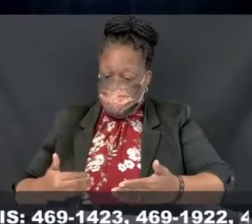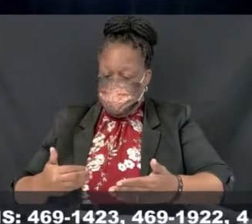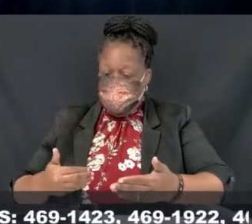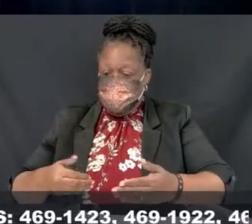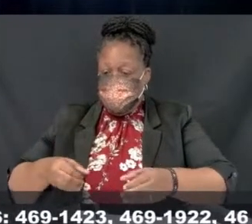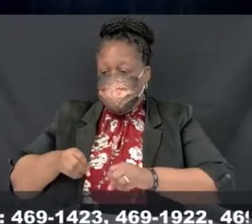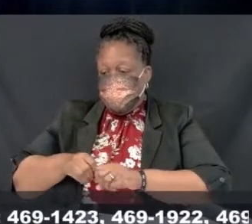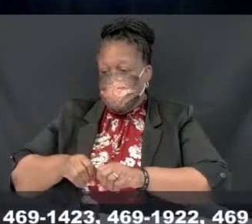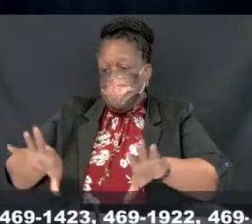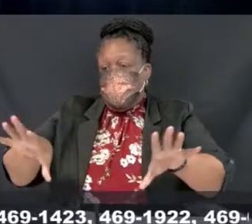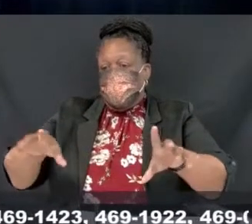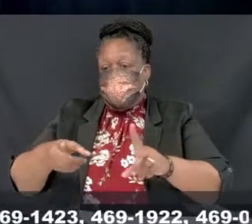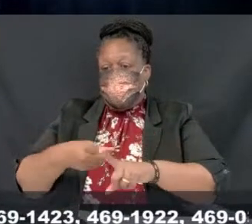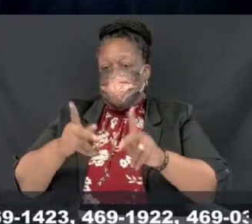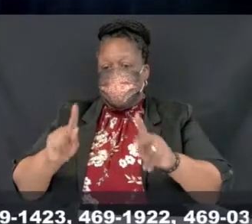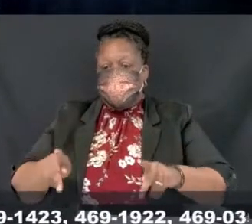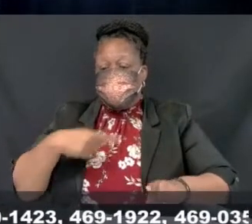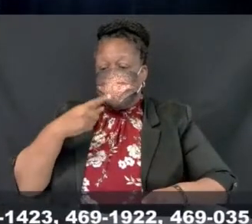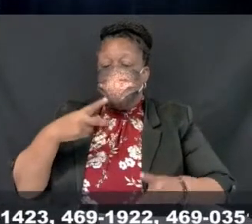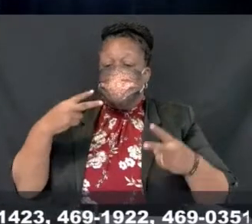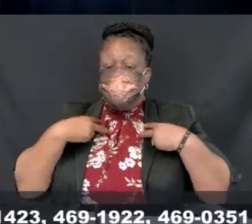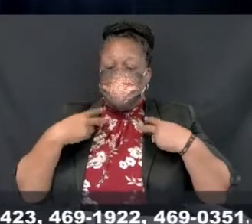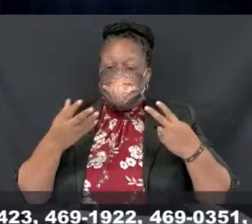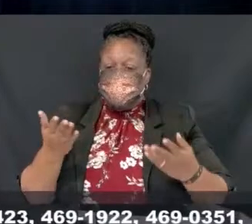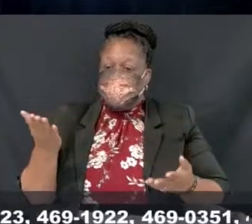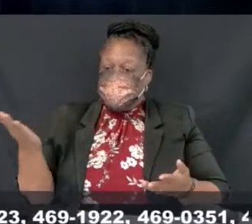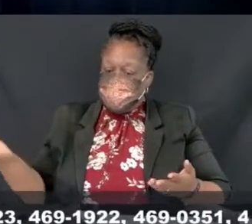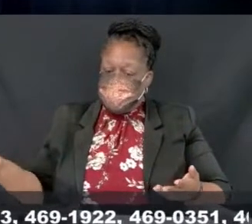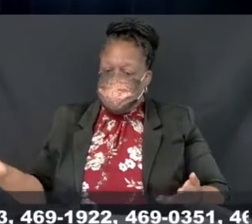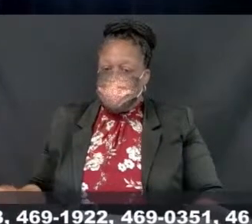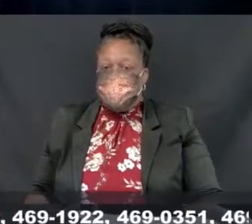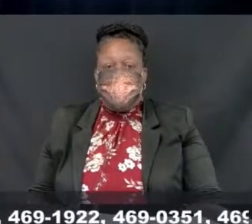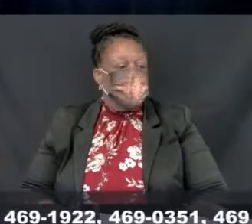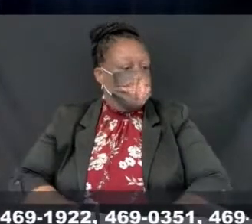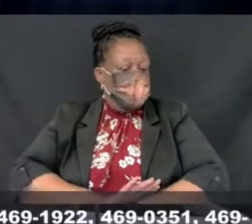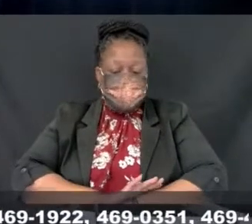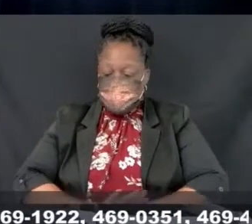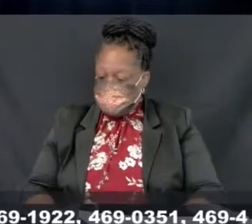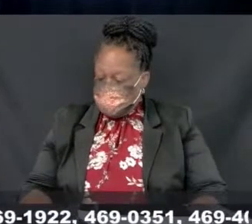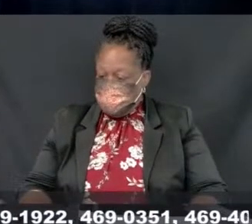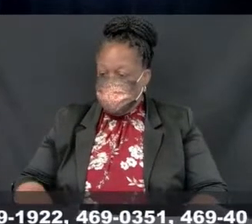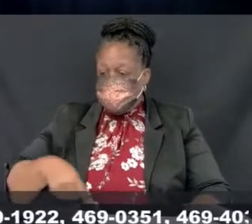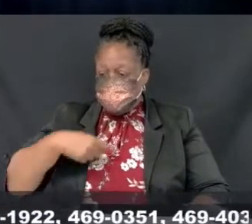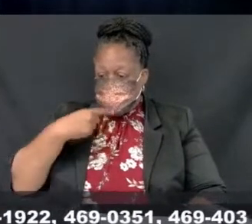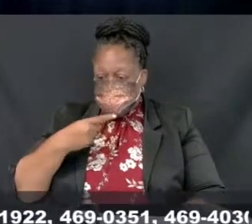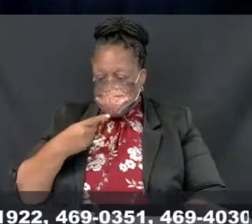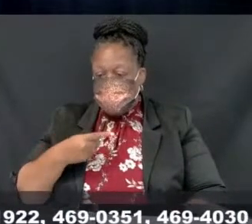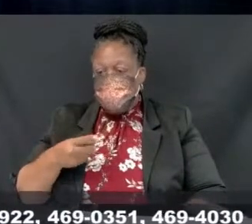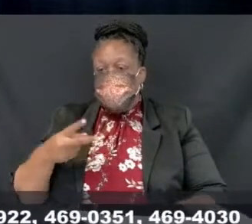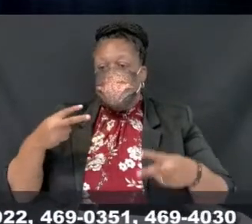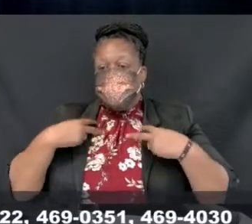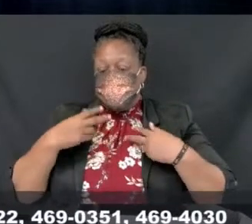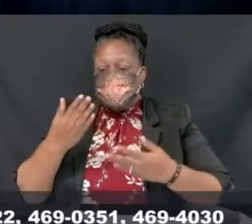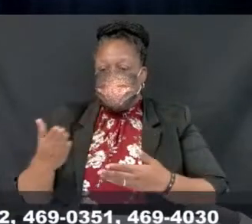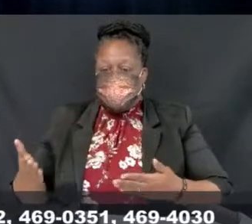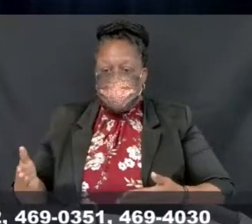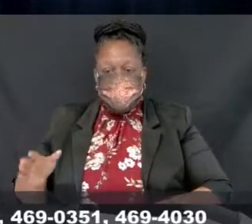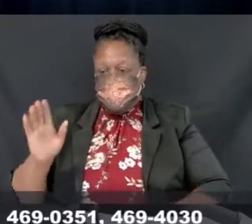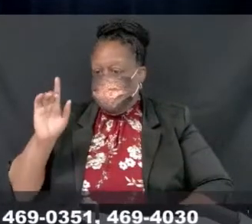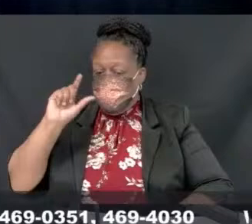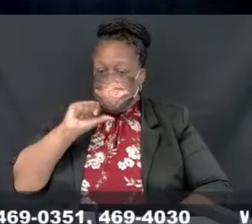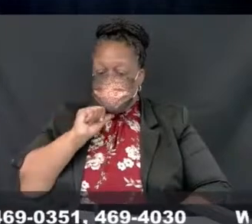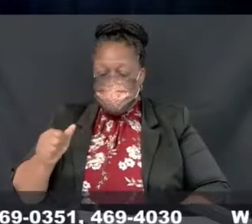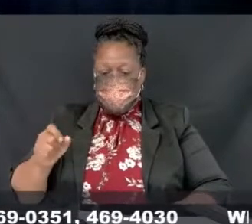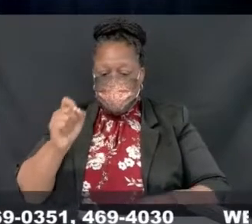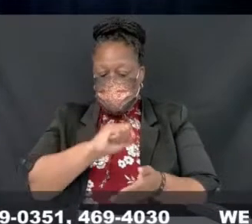their events. There is no reason to advertise your event before you are given approval.